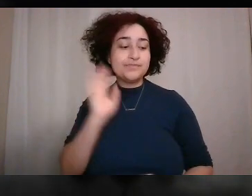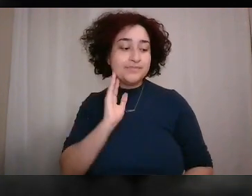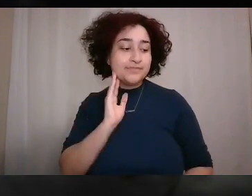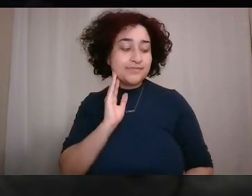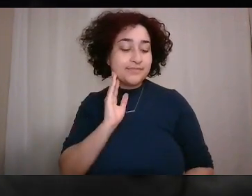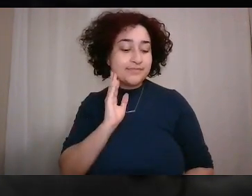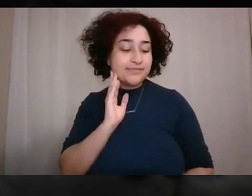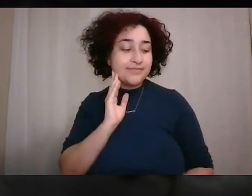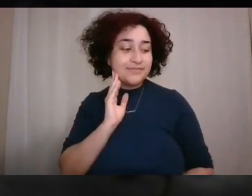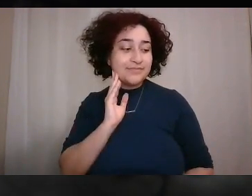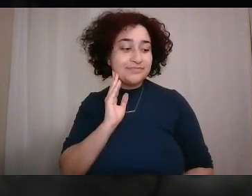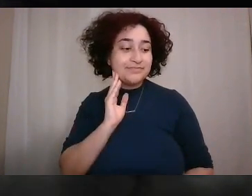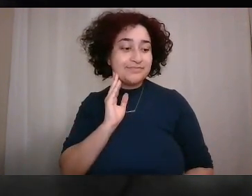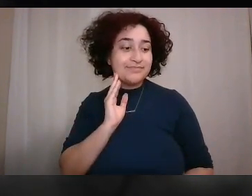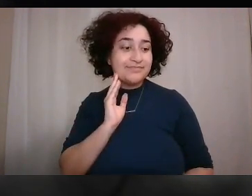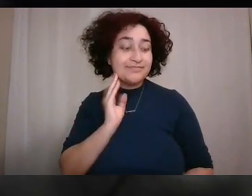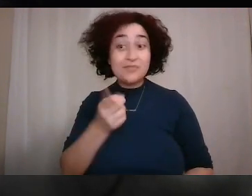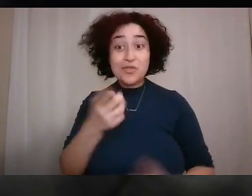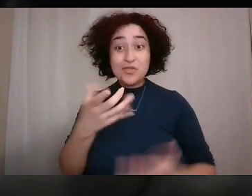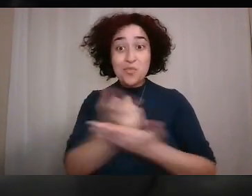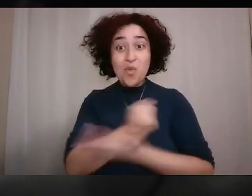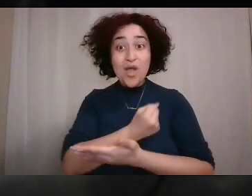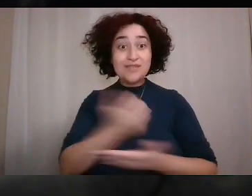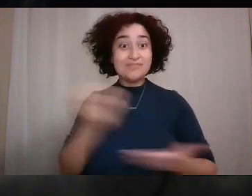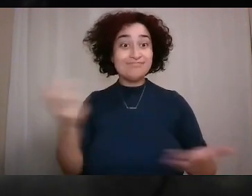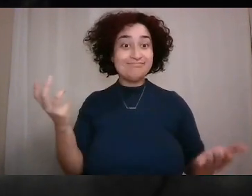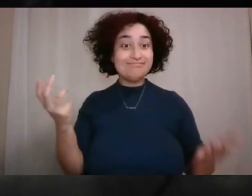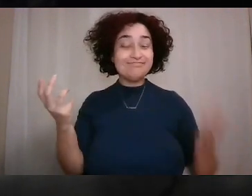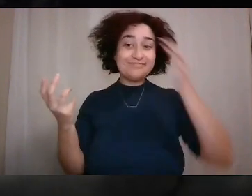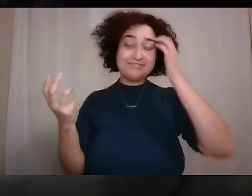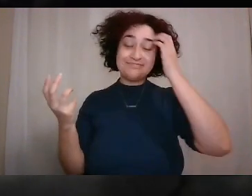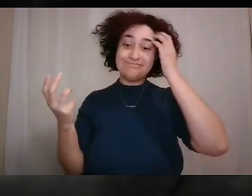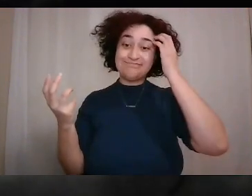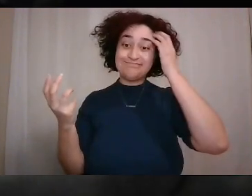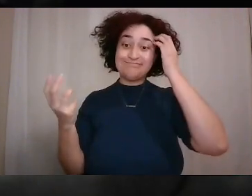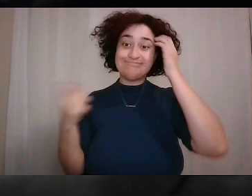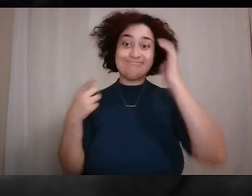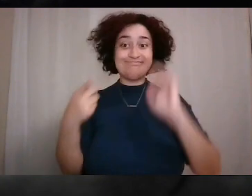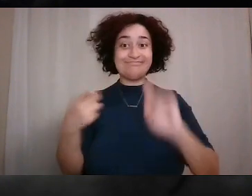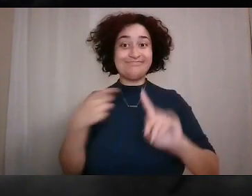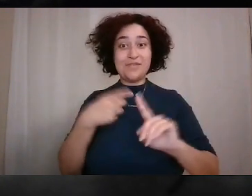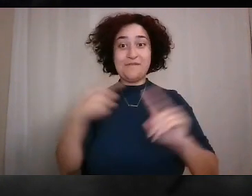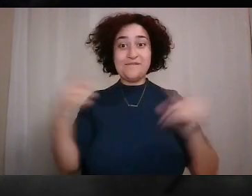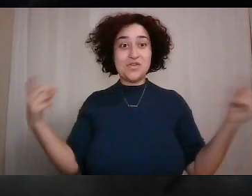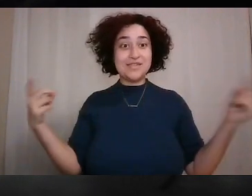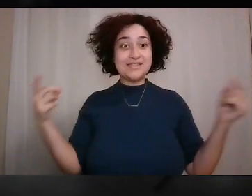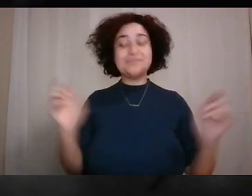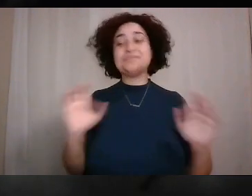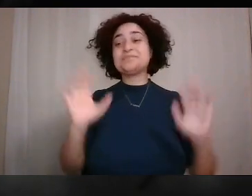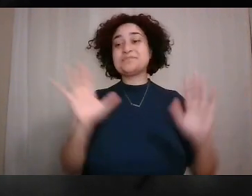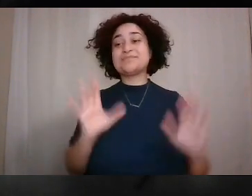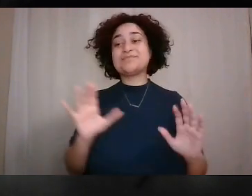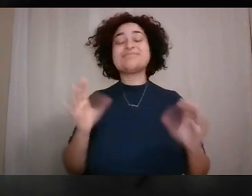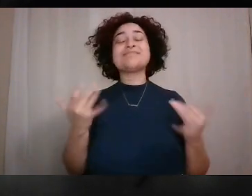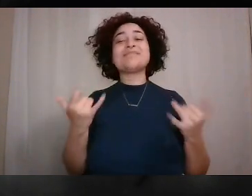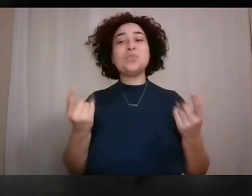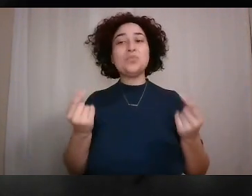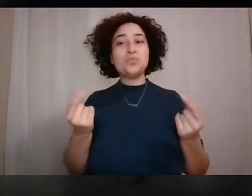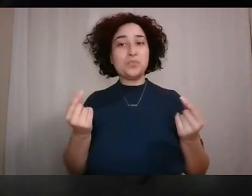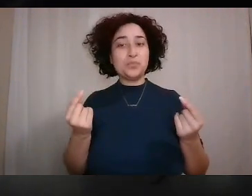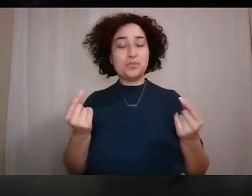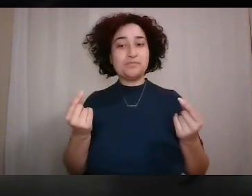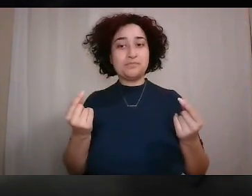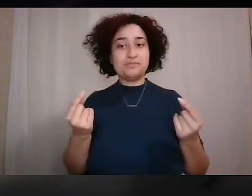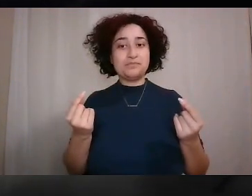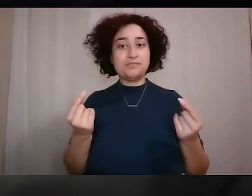Well, you won. You won. Amazing. Okay. So what we're going to do is from Norway.